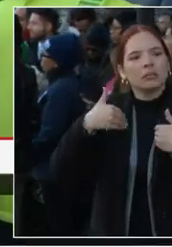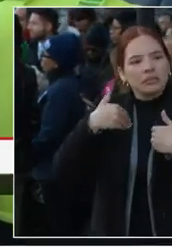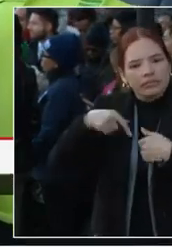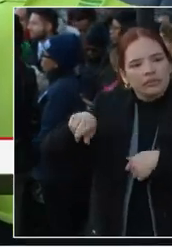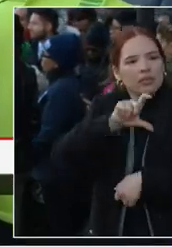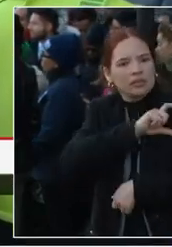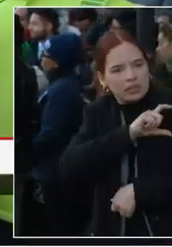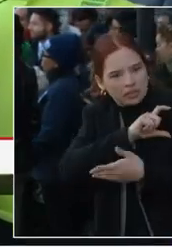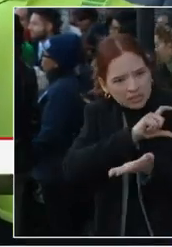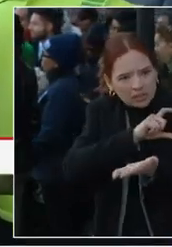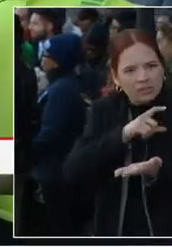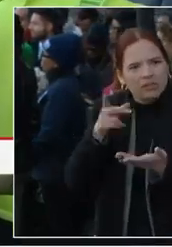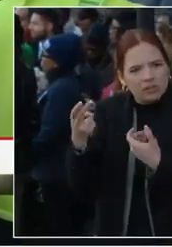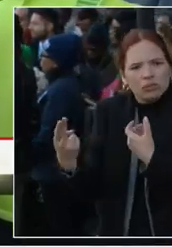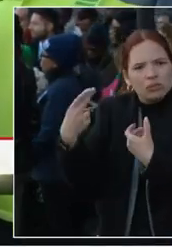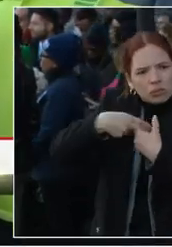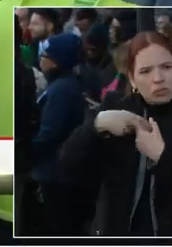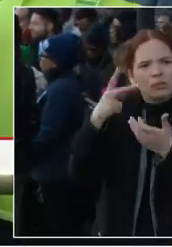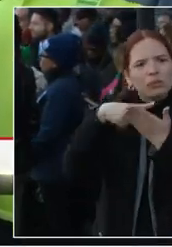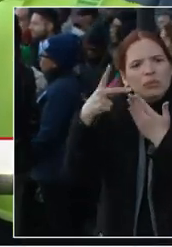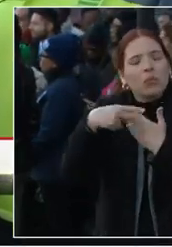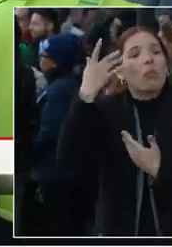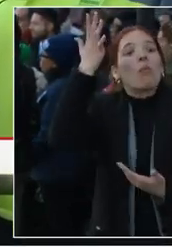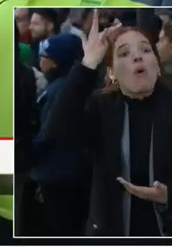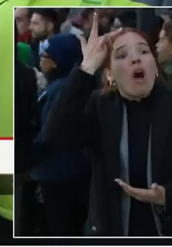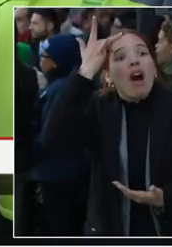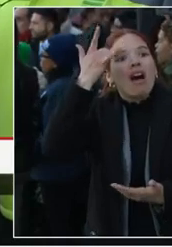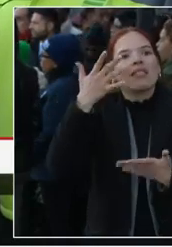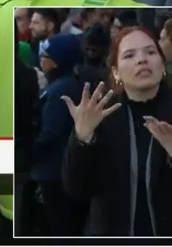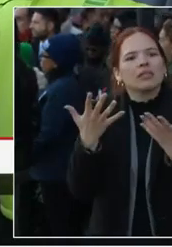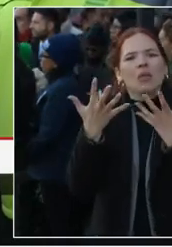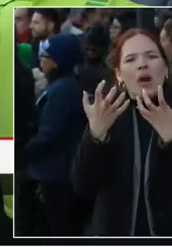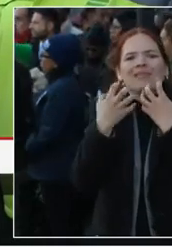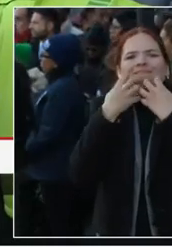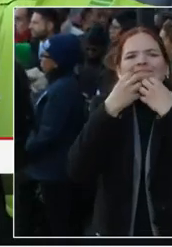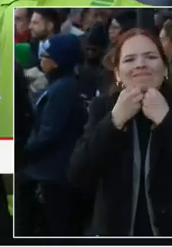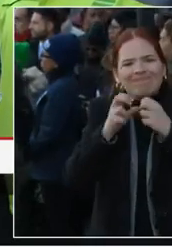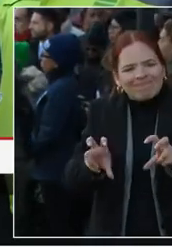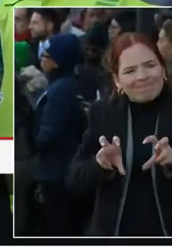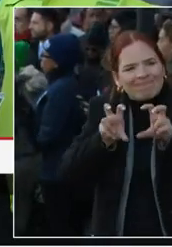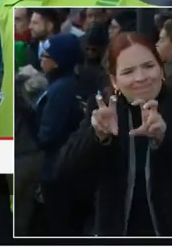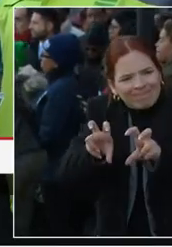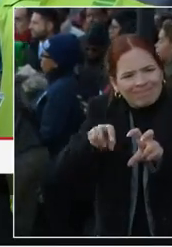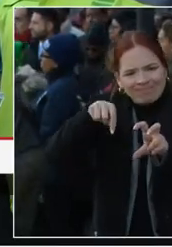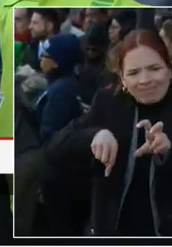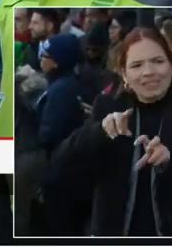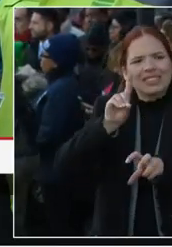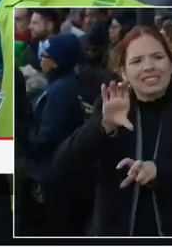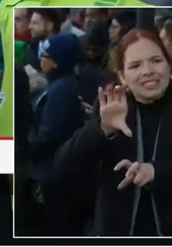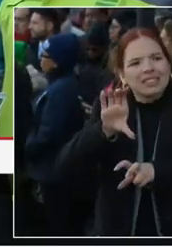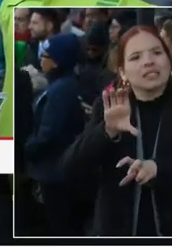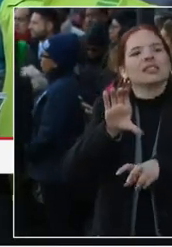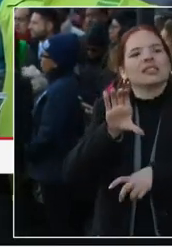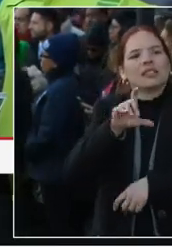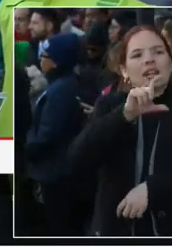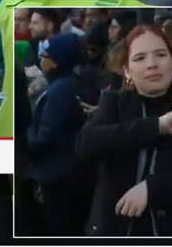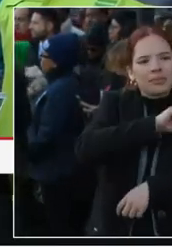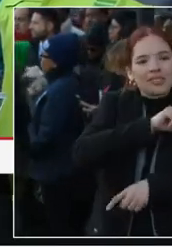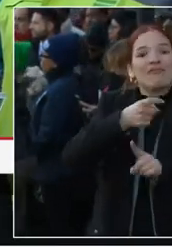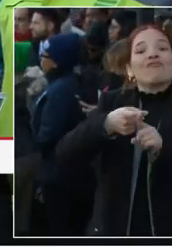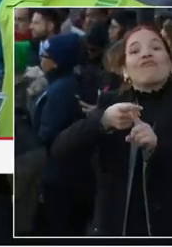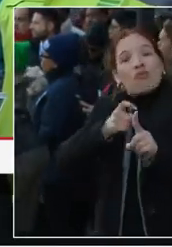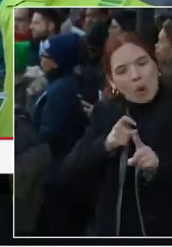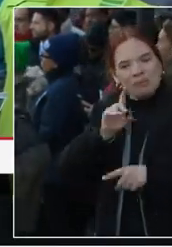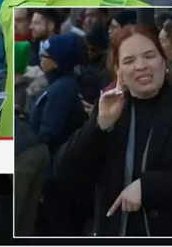believe that some of the most invested people and some of the ways to build best relationship and trust is that our police officers actually be from here.